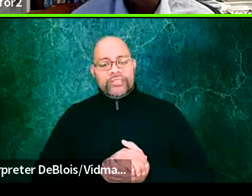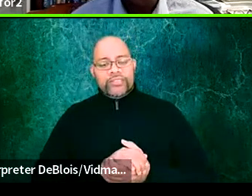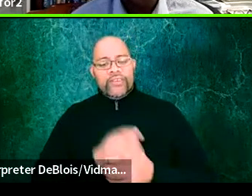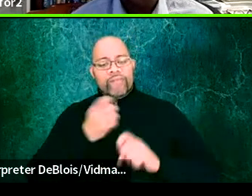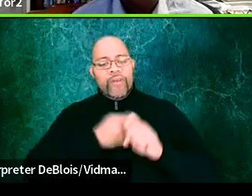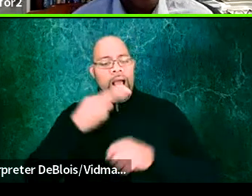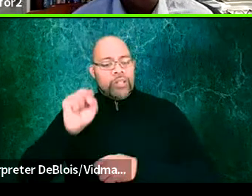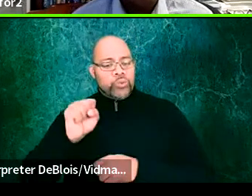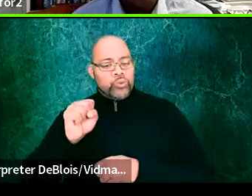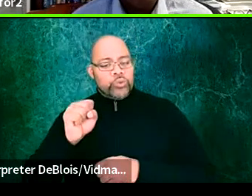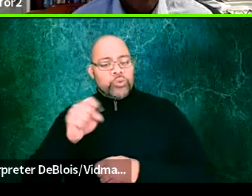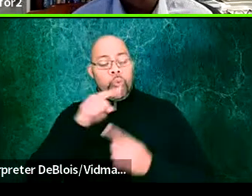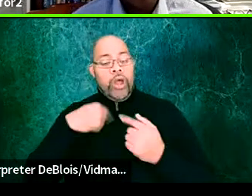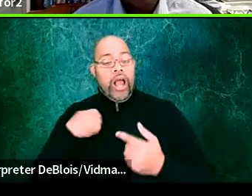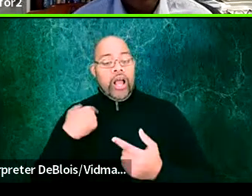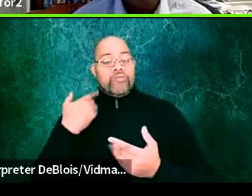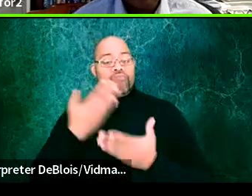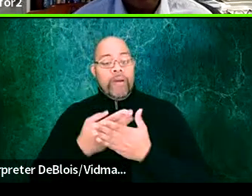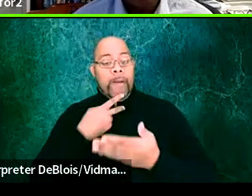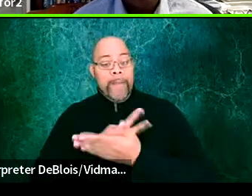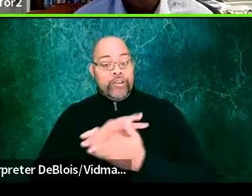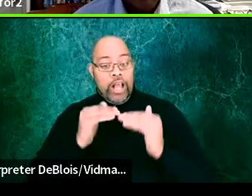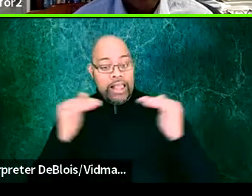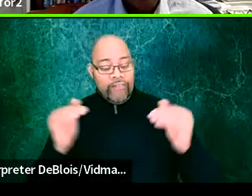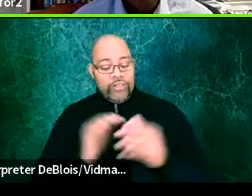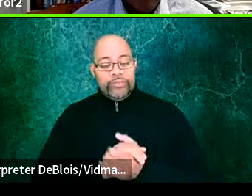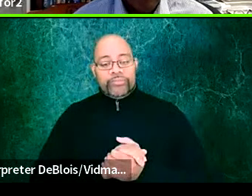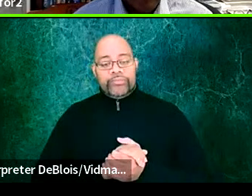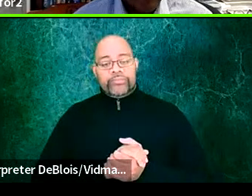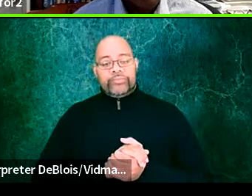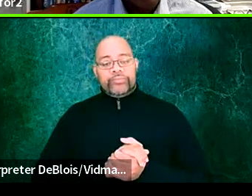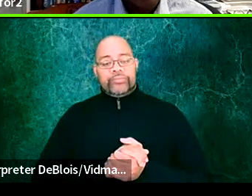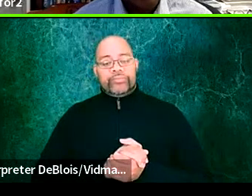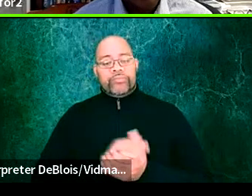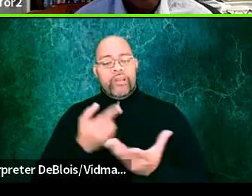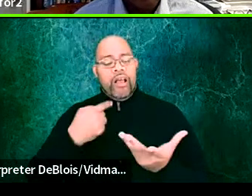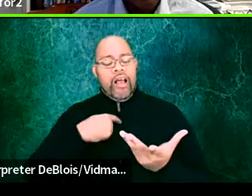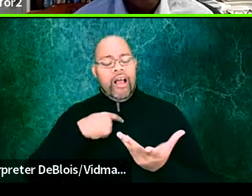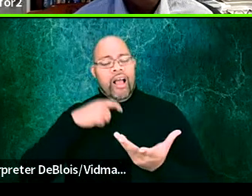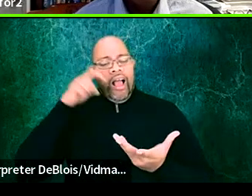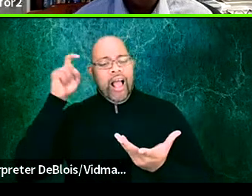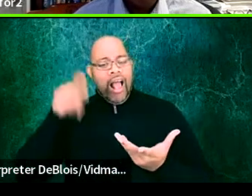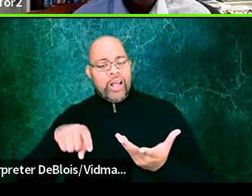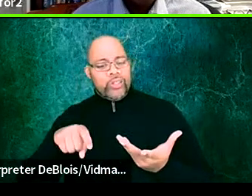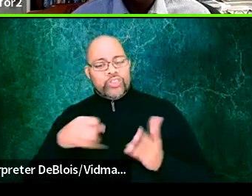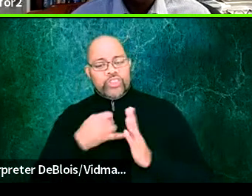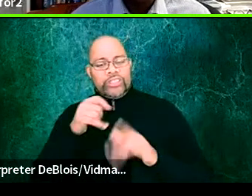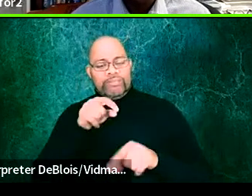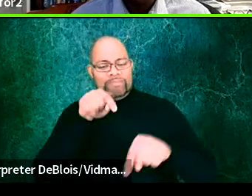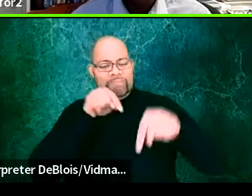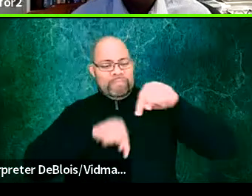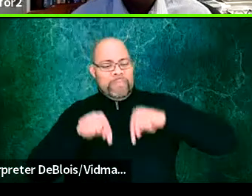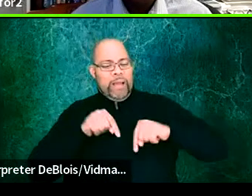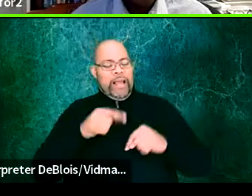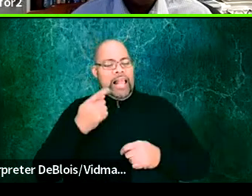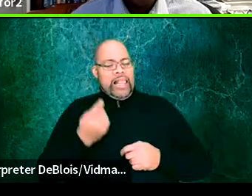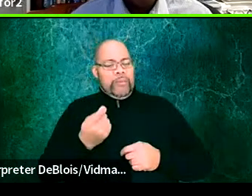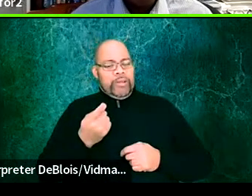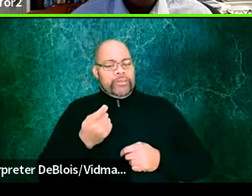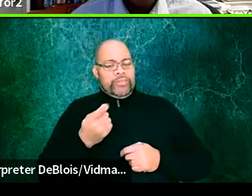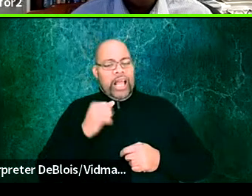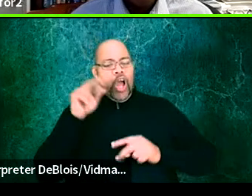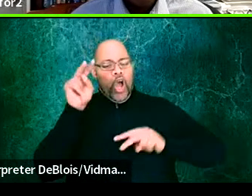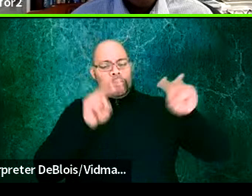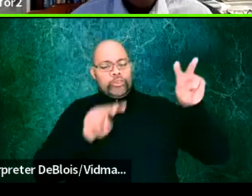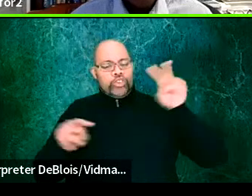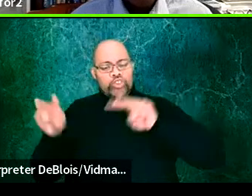high school. And so when I got to the master's level, I had to just step back a little and